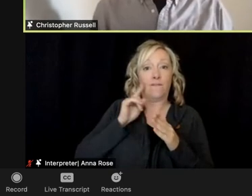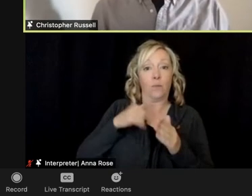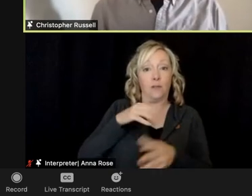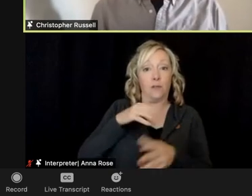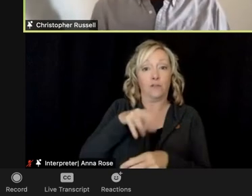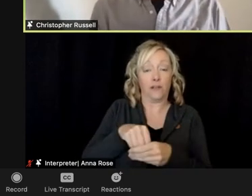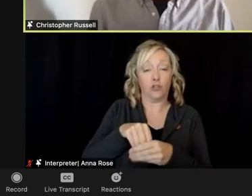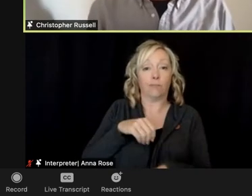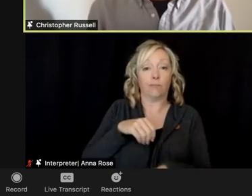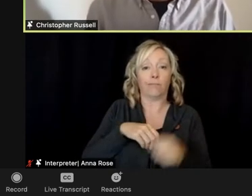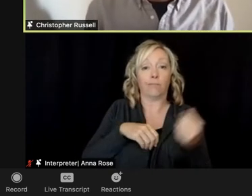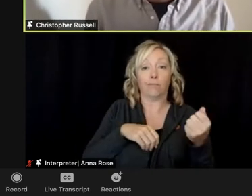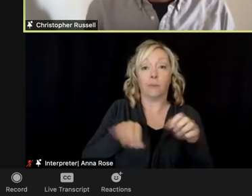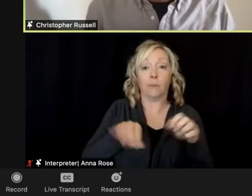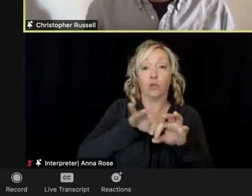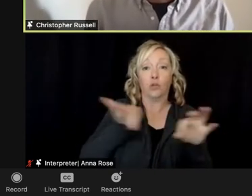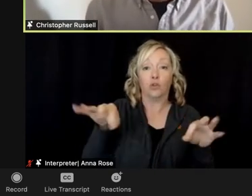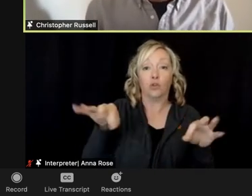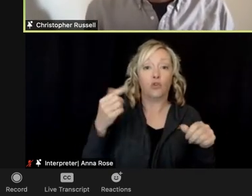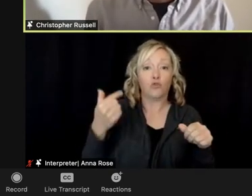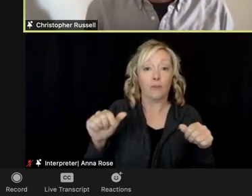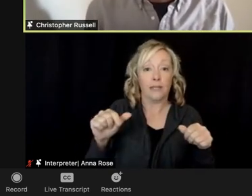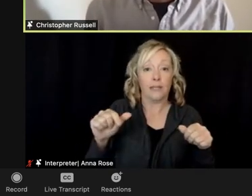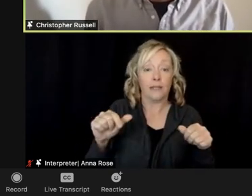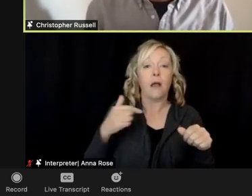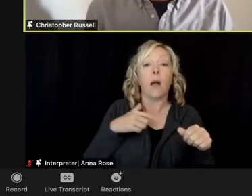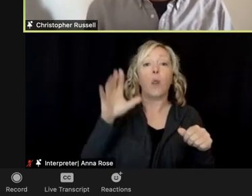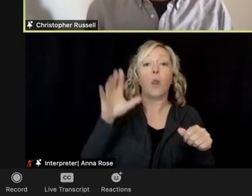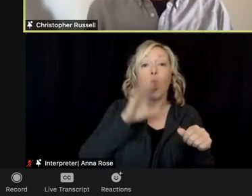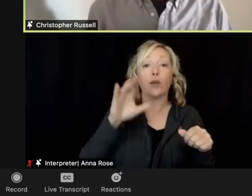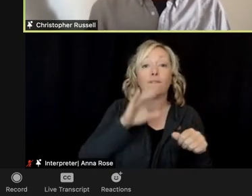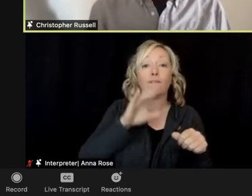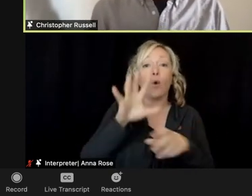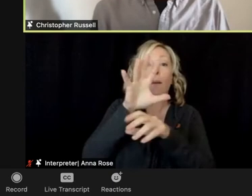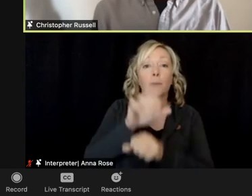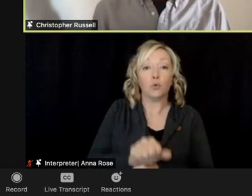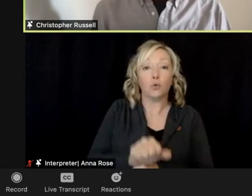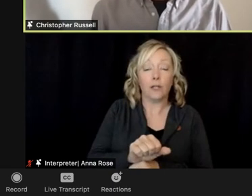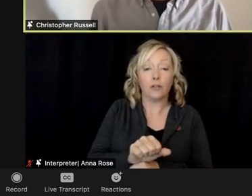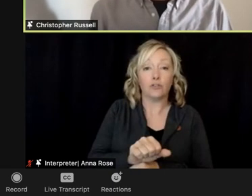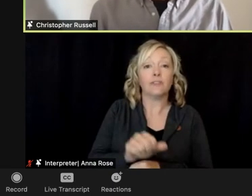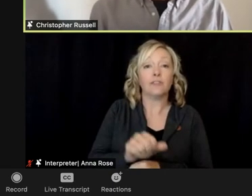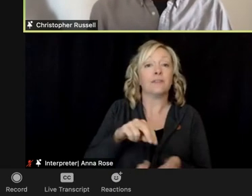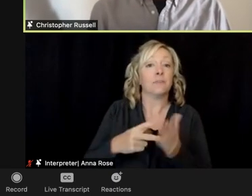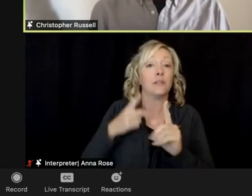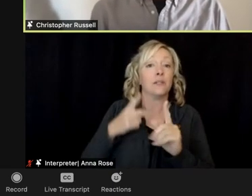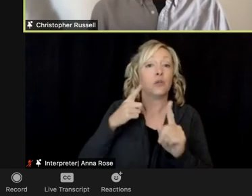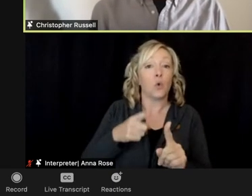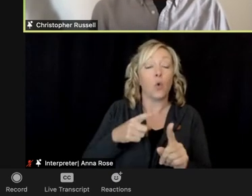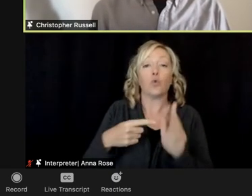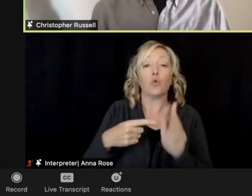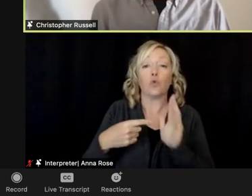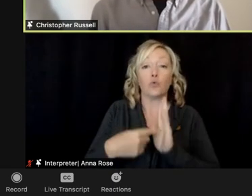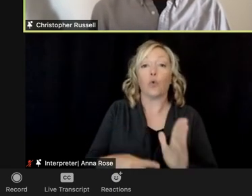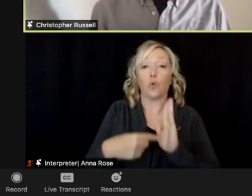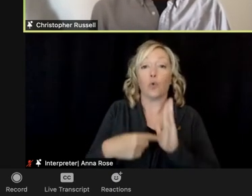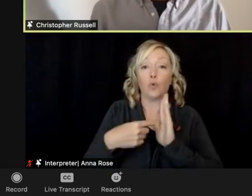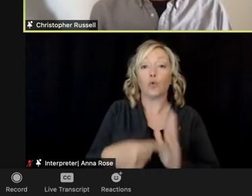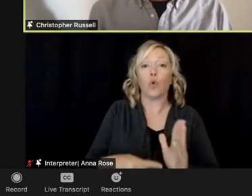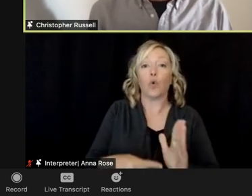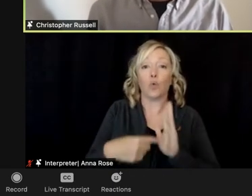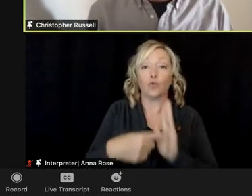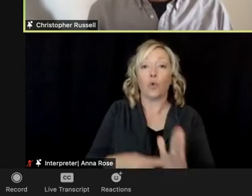intervention, what I'm looking for is habituation. What I'm looking for is that over time, that green glow stick